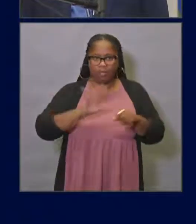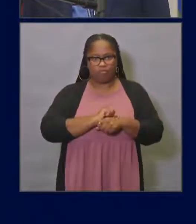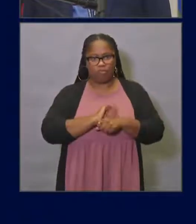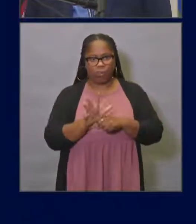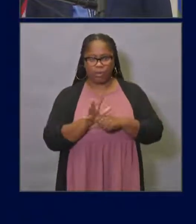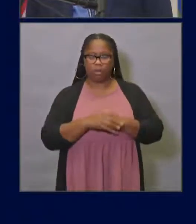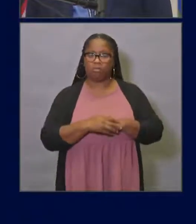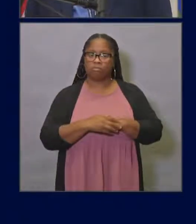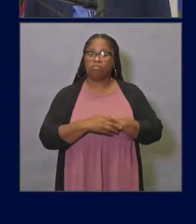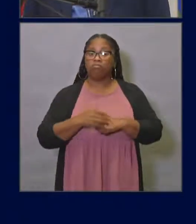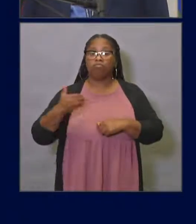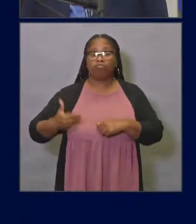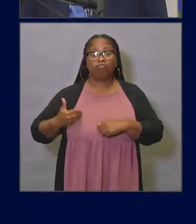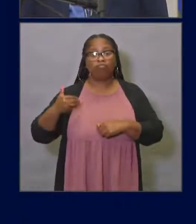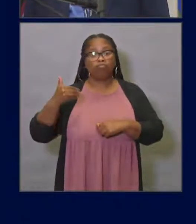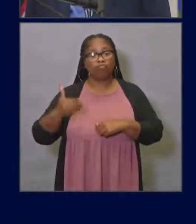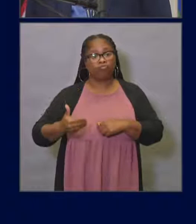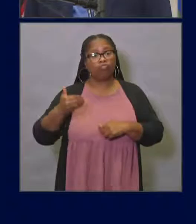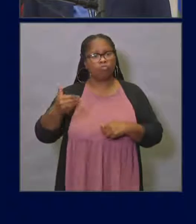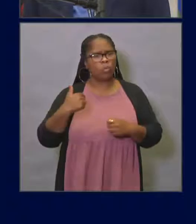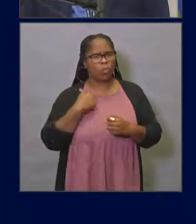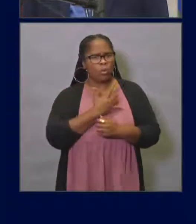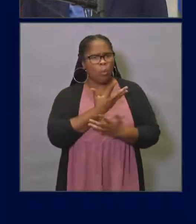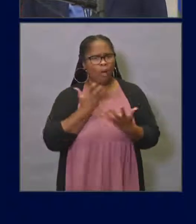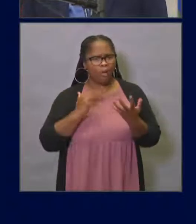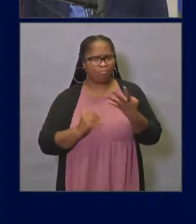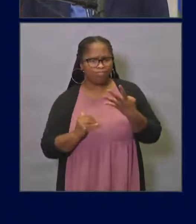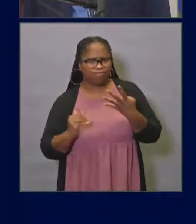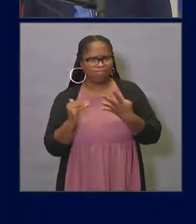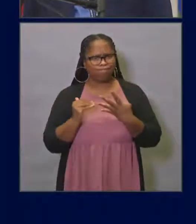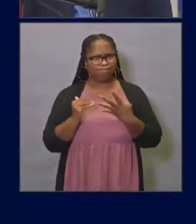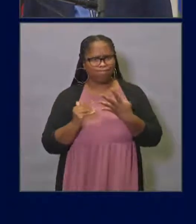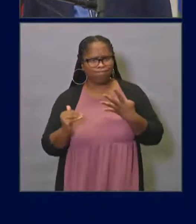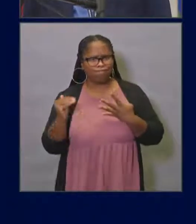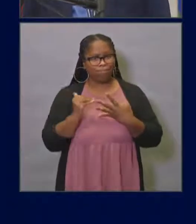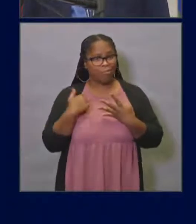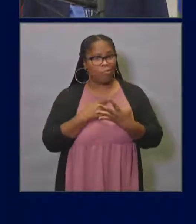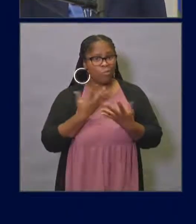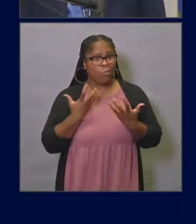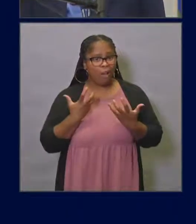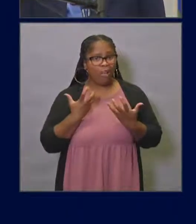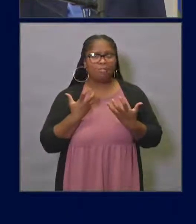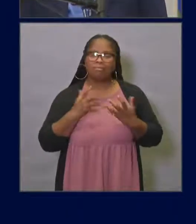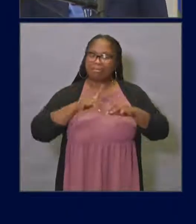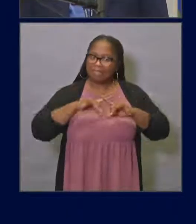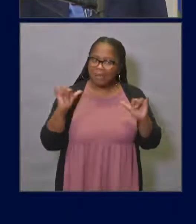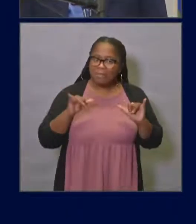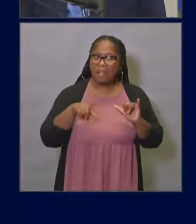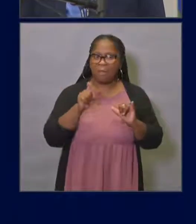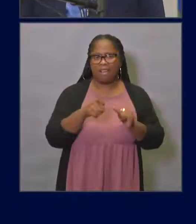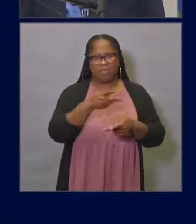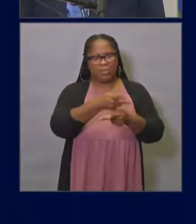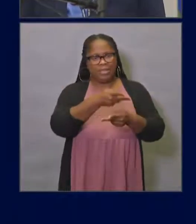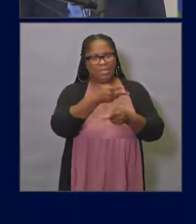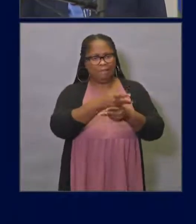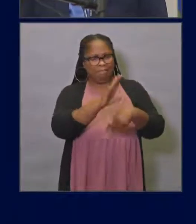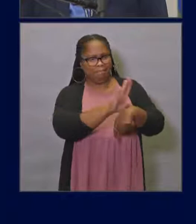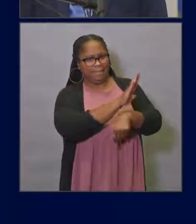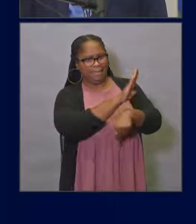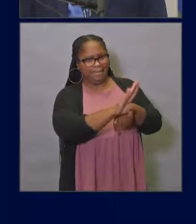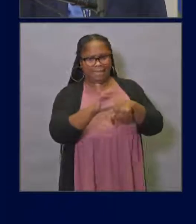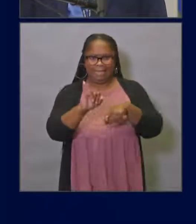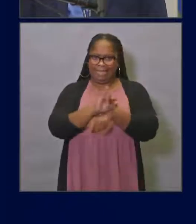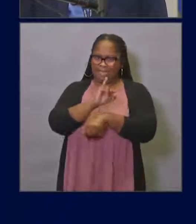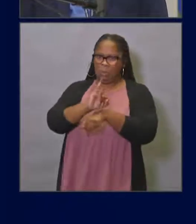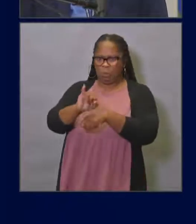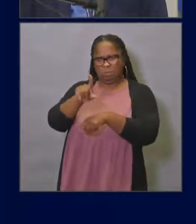to eventually progress into less restrictive tiers, but we want to be able to continue to keep businesses and institutions